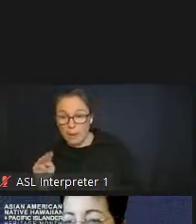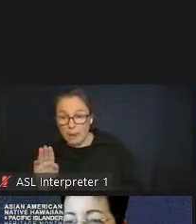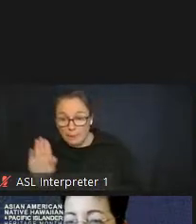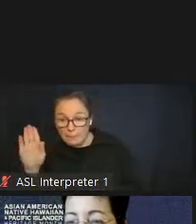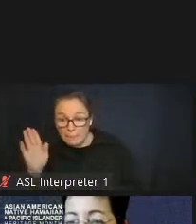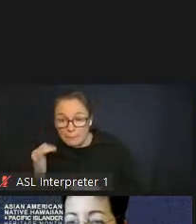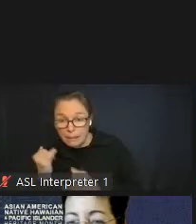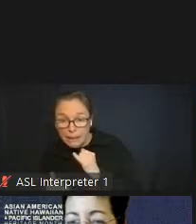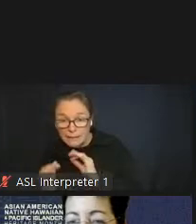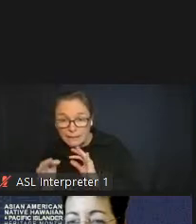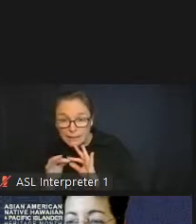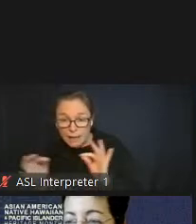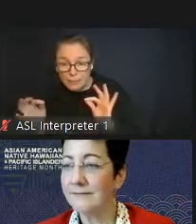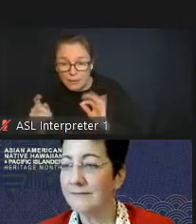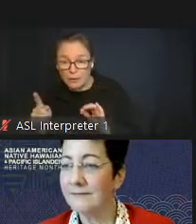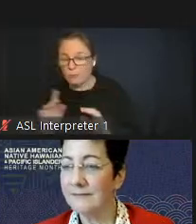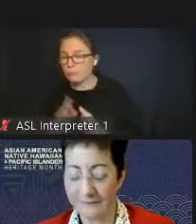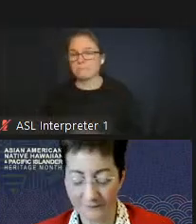comments?